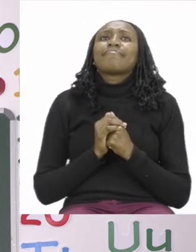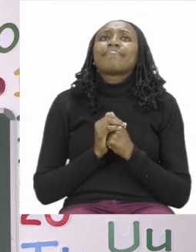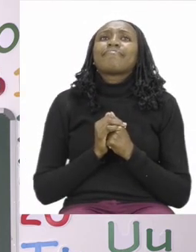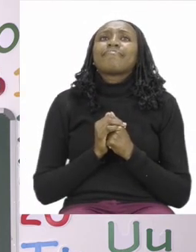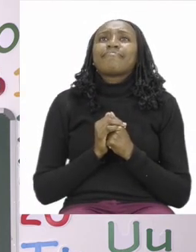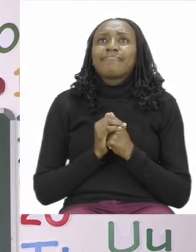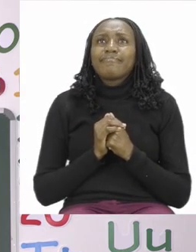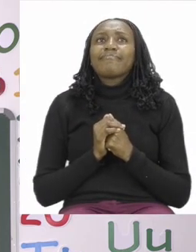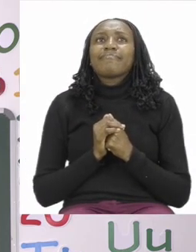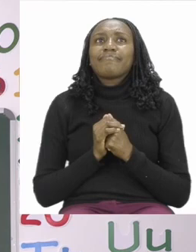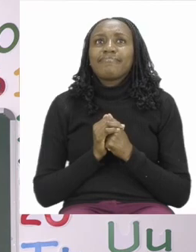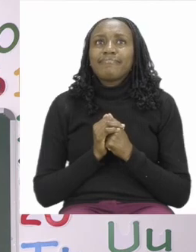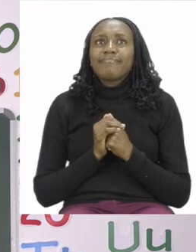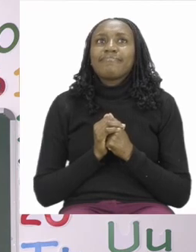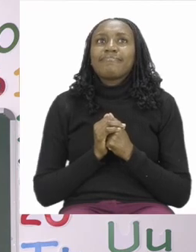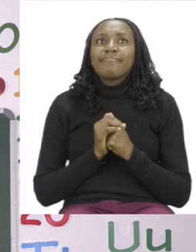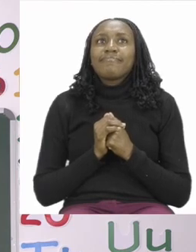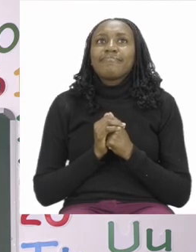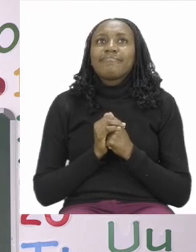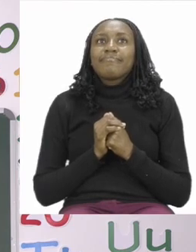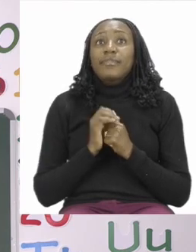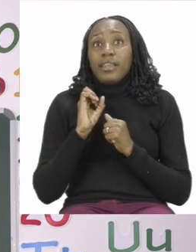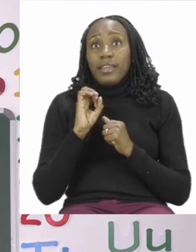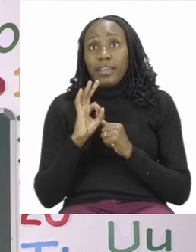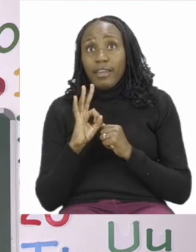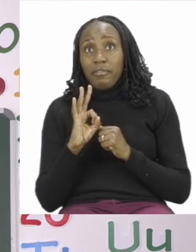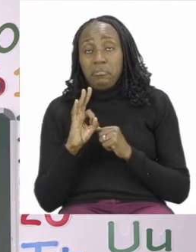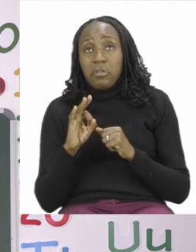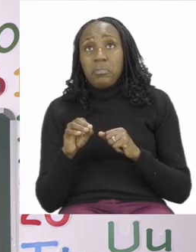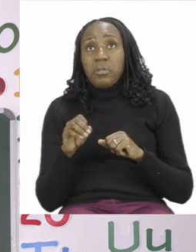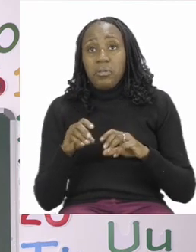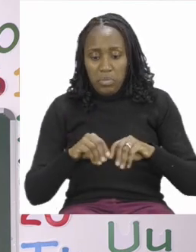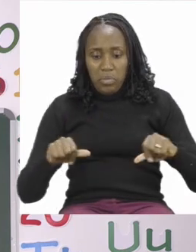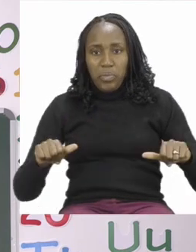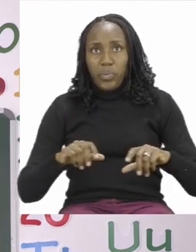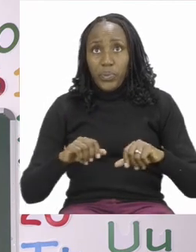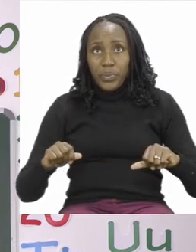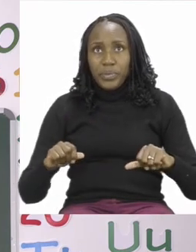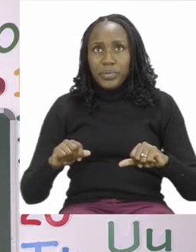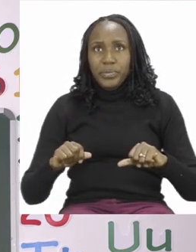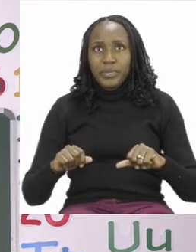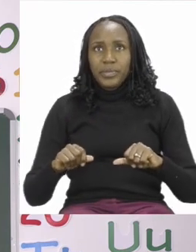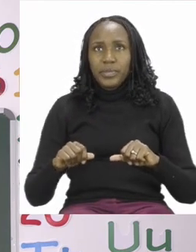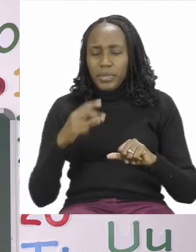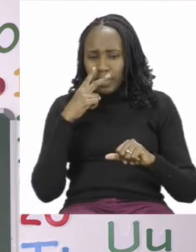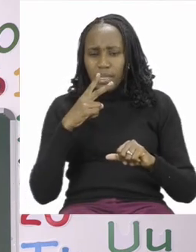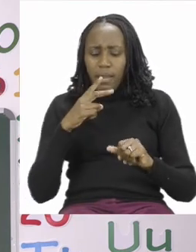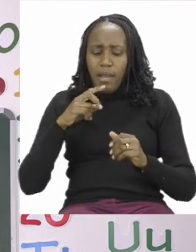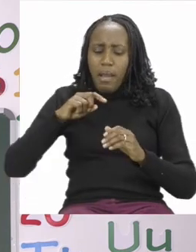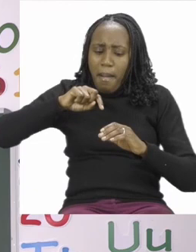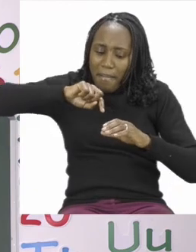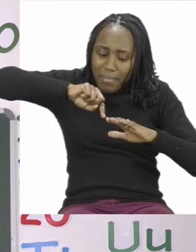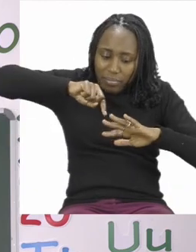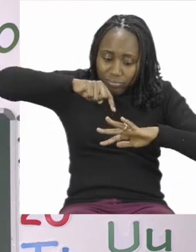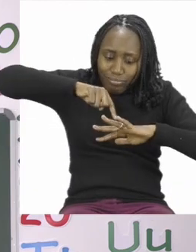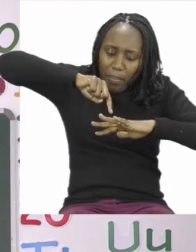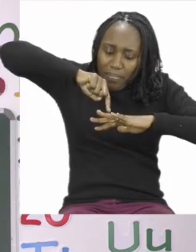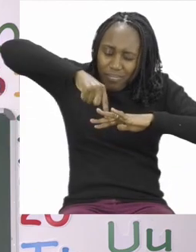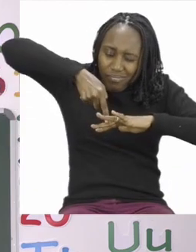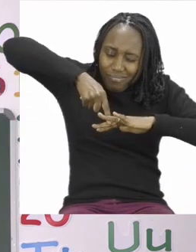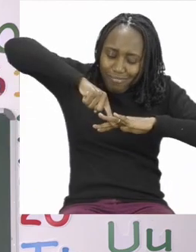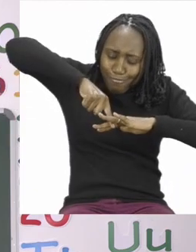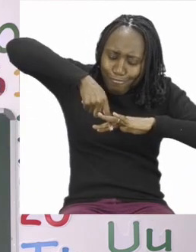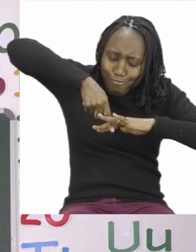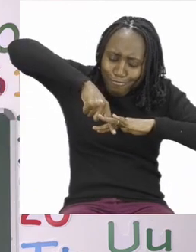seed halfway. If it is in the ground, make sure that the seed is also deep enough, at least